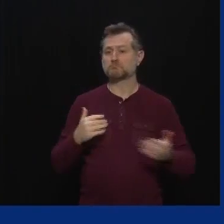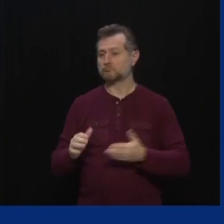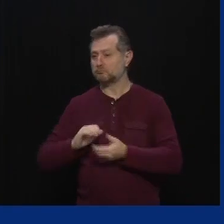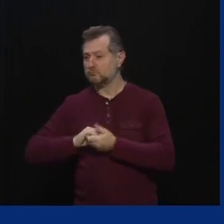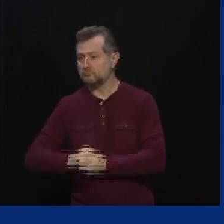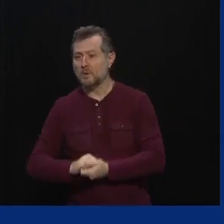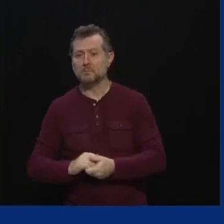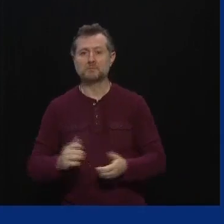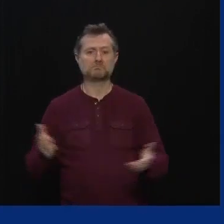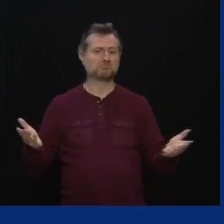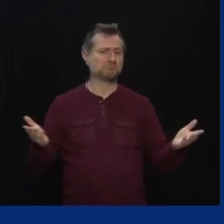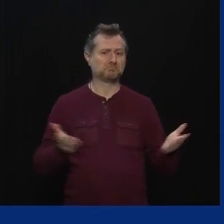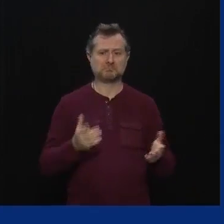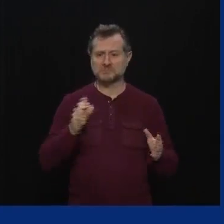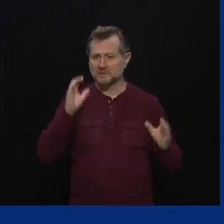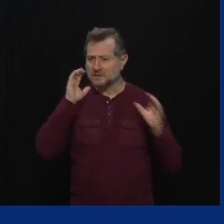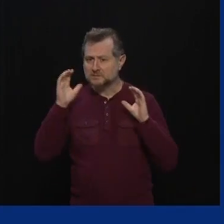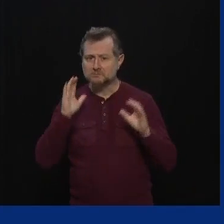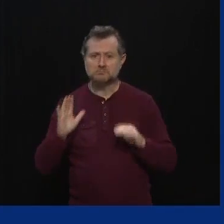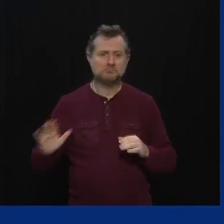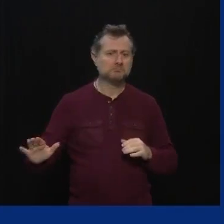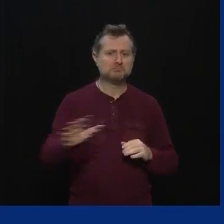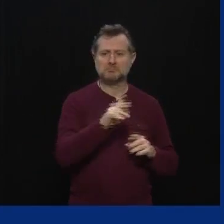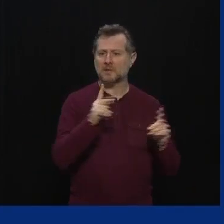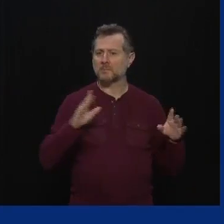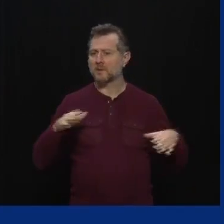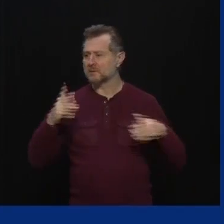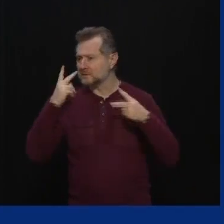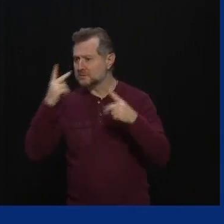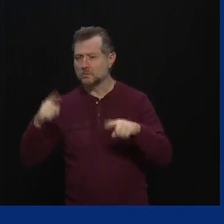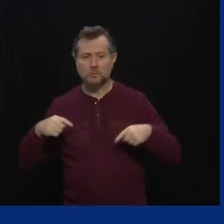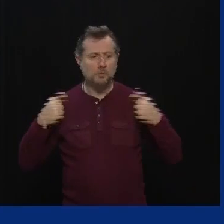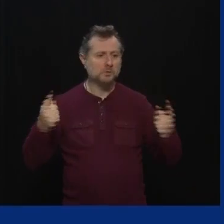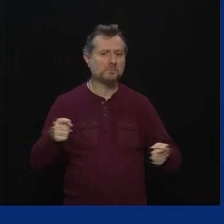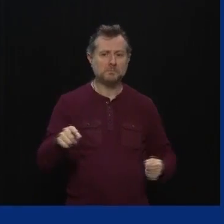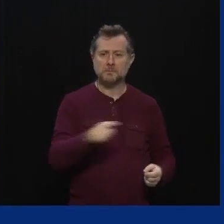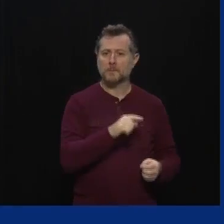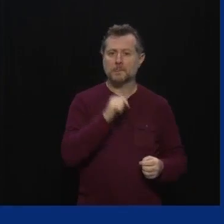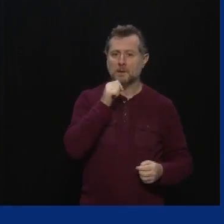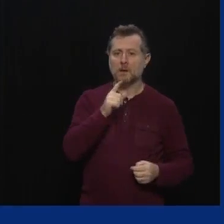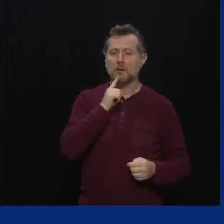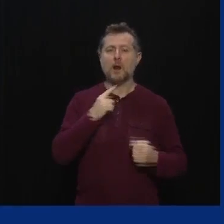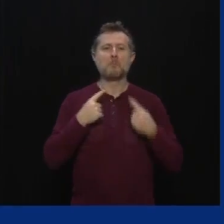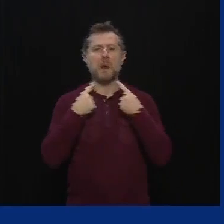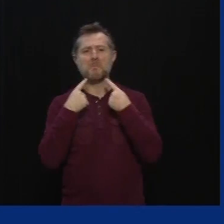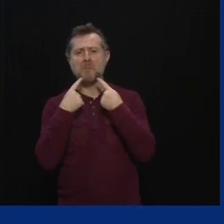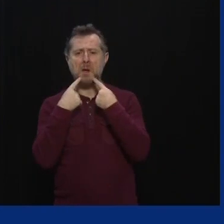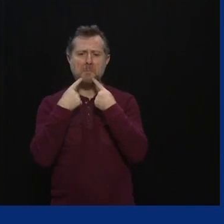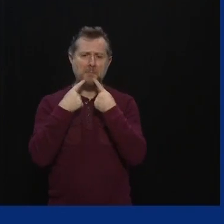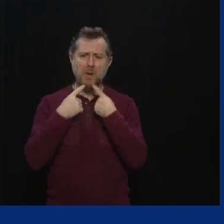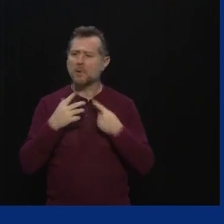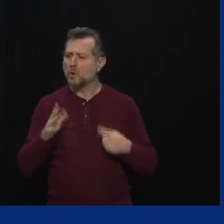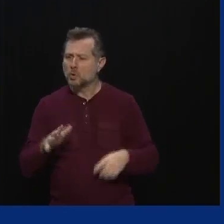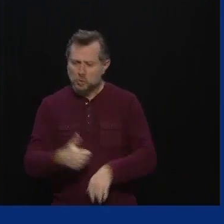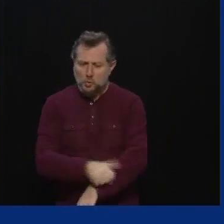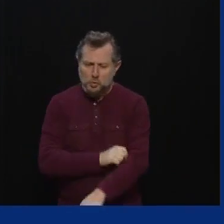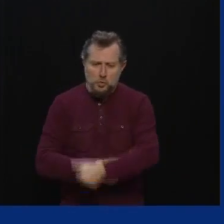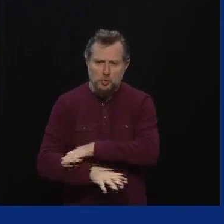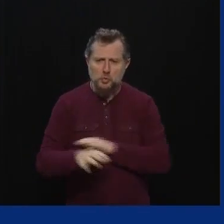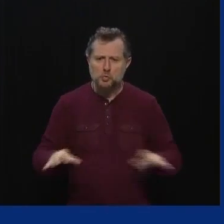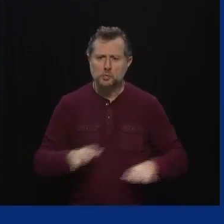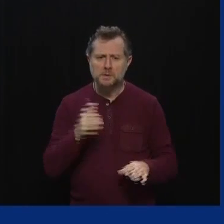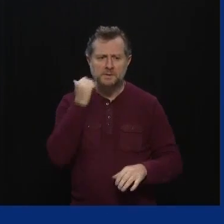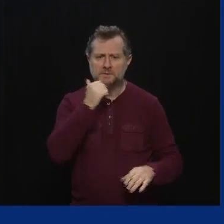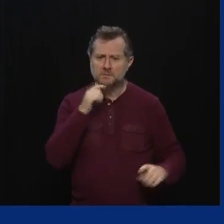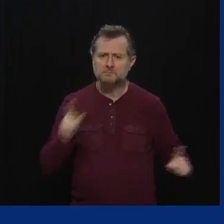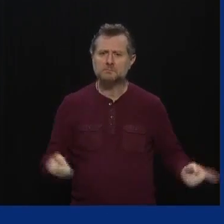concepts that they've not seen for a long time, and we don't just talk about it, we do that every single day. So I will not be distracted